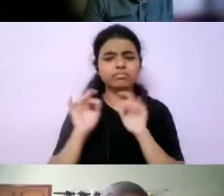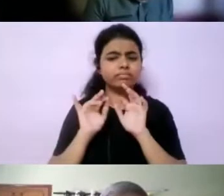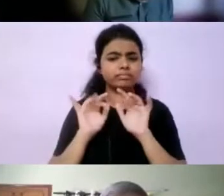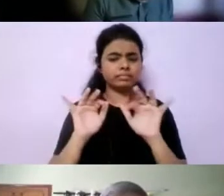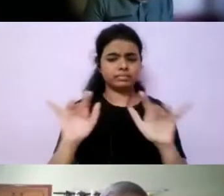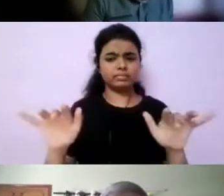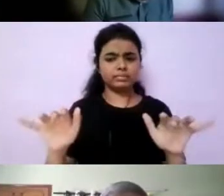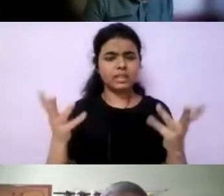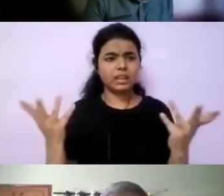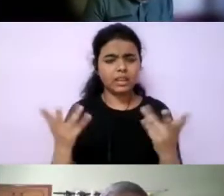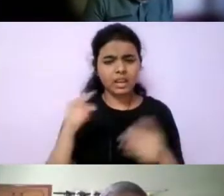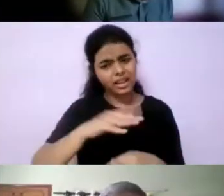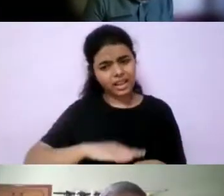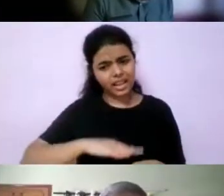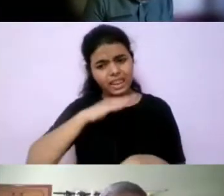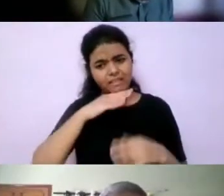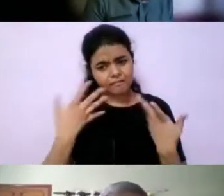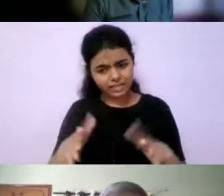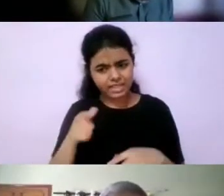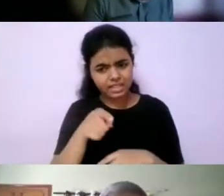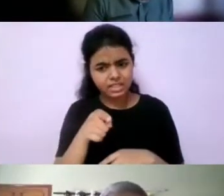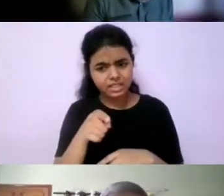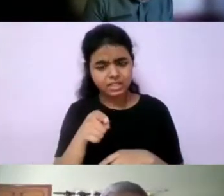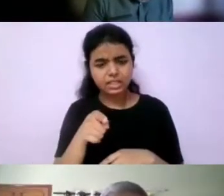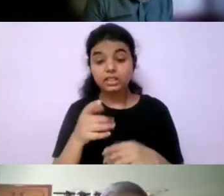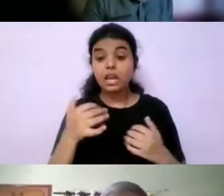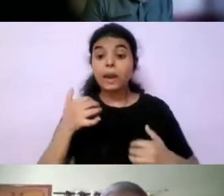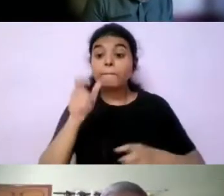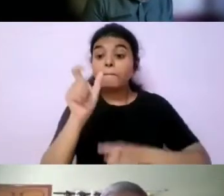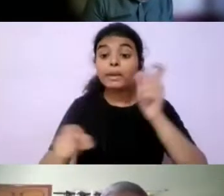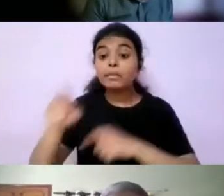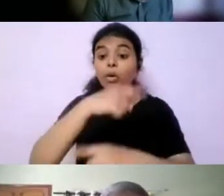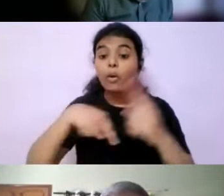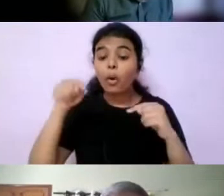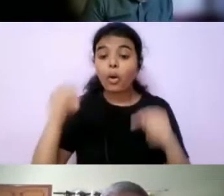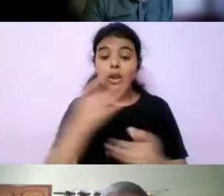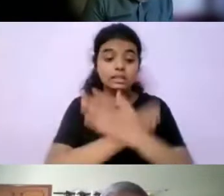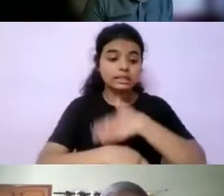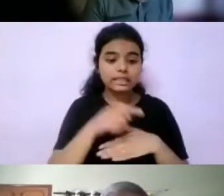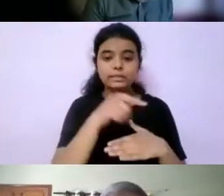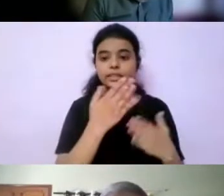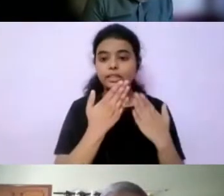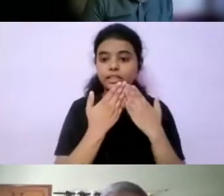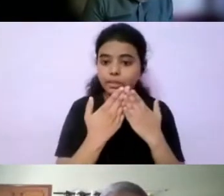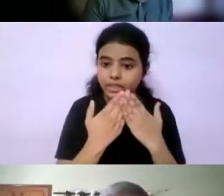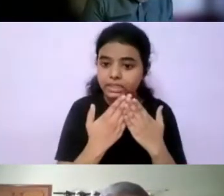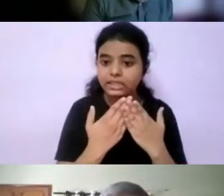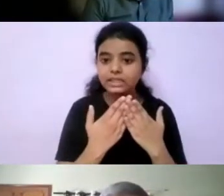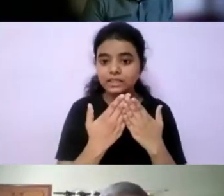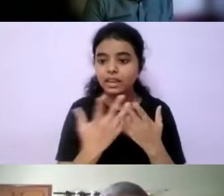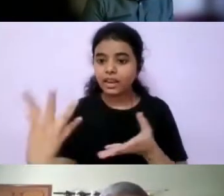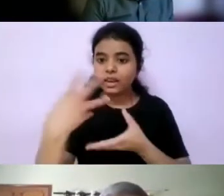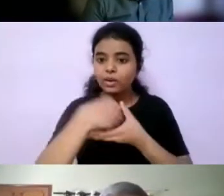Would we find enough people interested in pursuing disability academically?